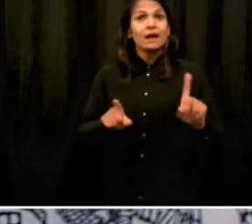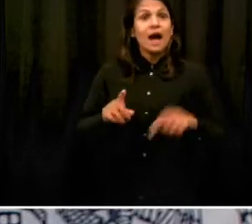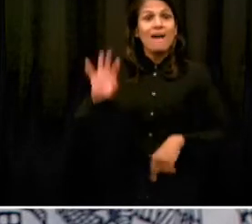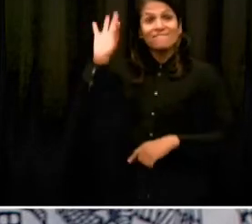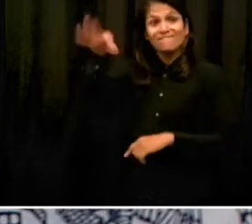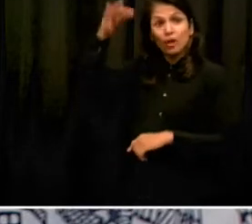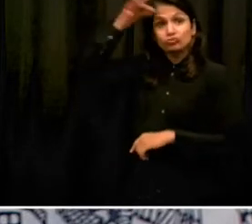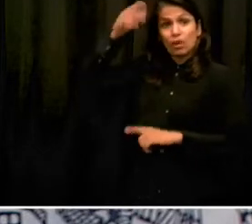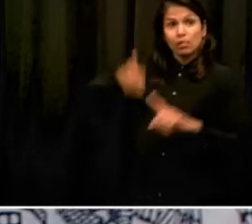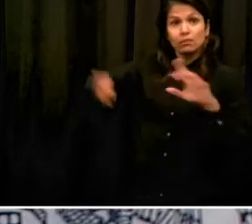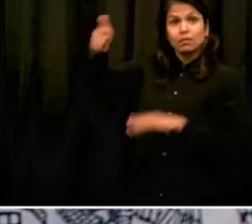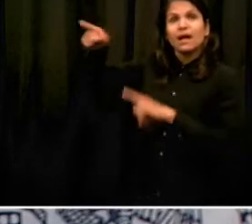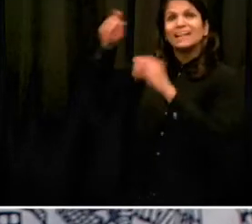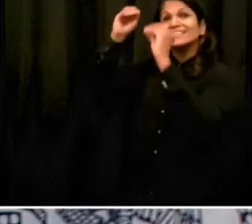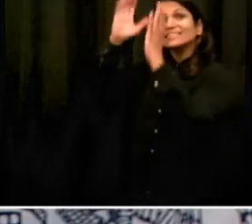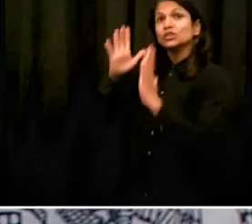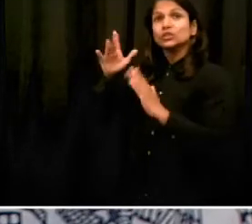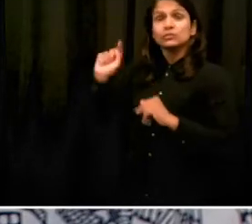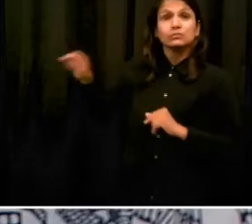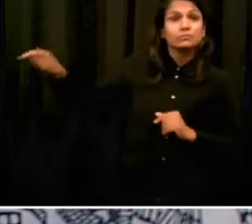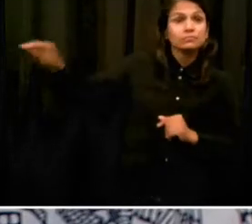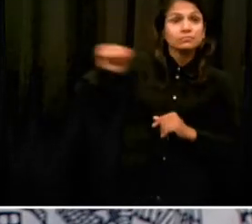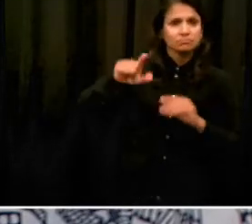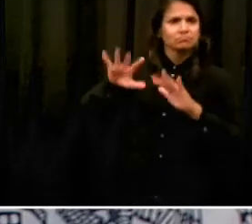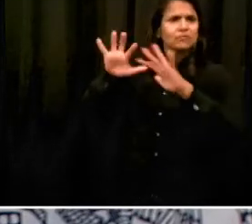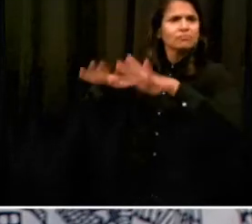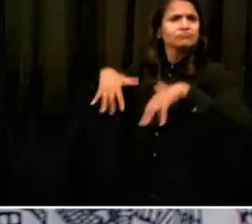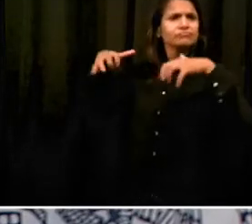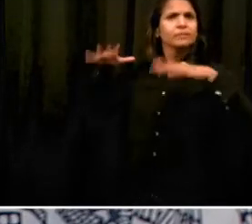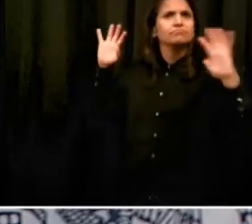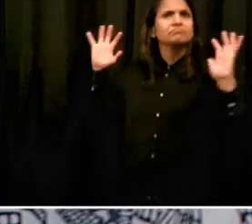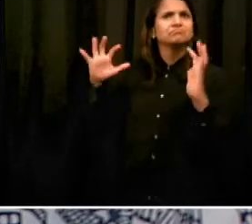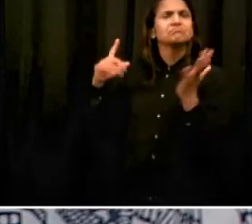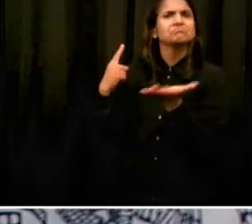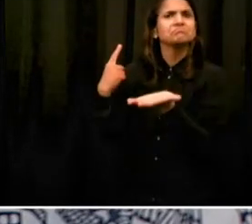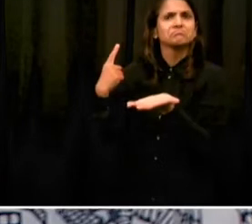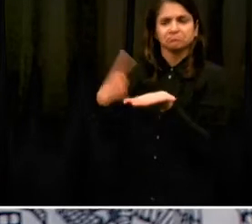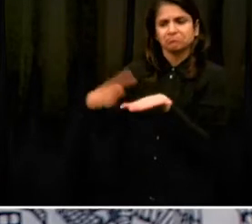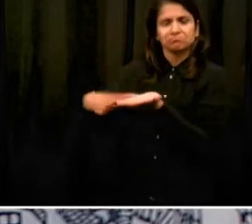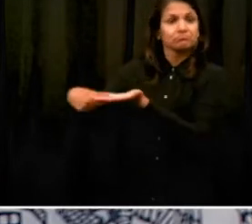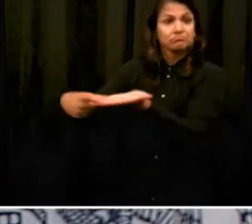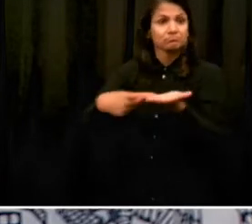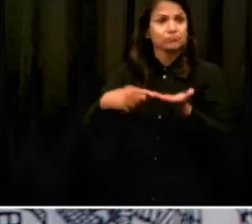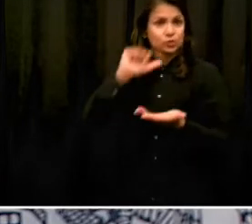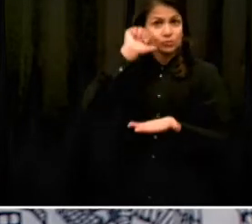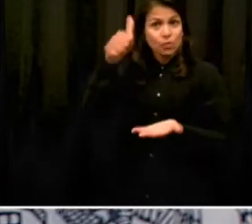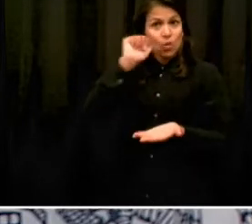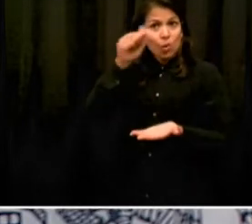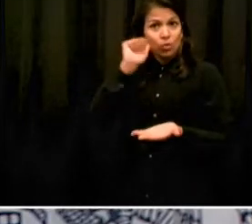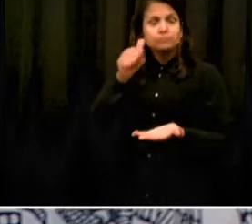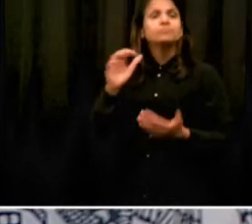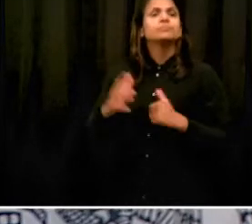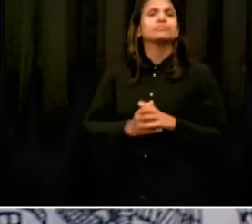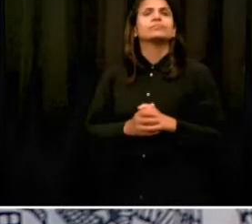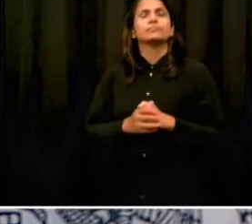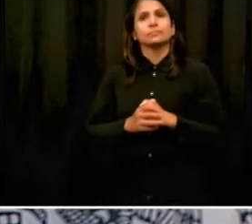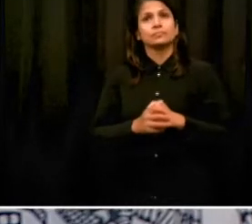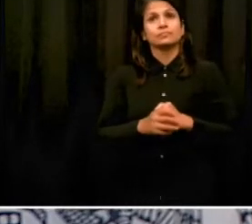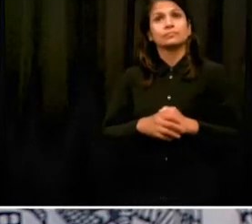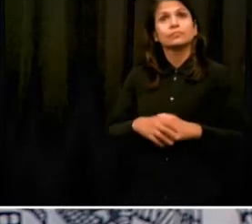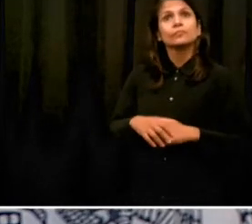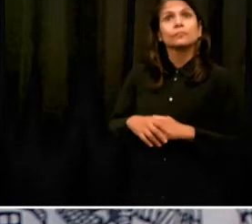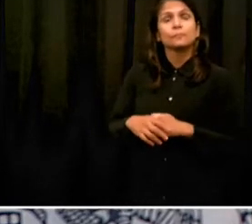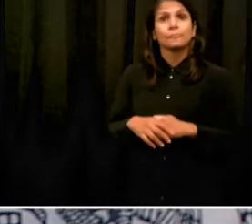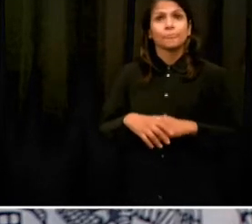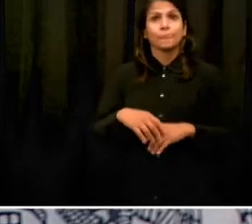a lot of speculation that there could be a strike authorization vote on the agenda this week. Of course, that wouldn't necessarily mean a